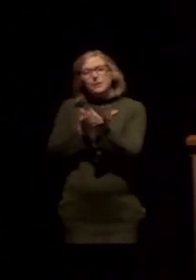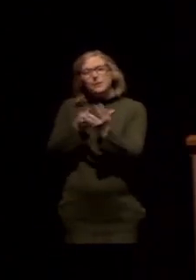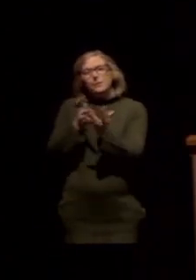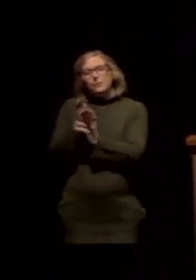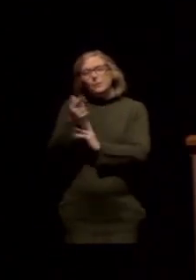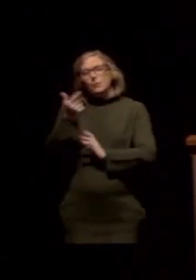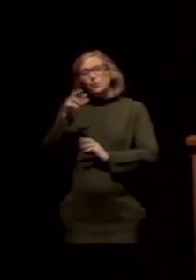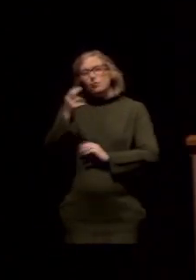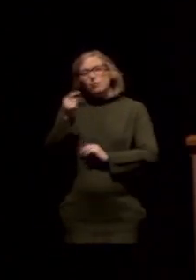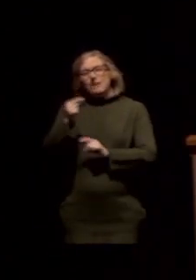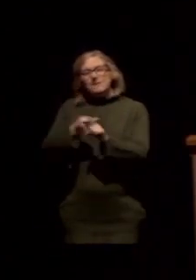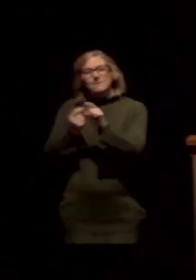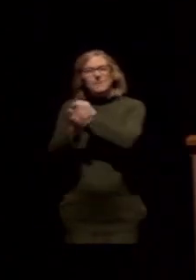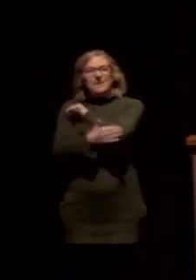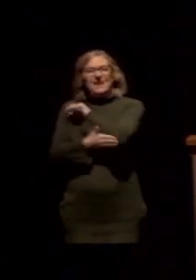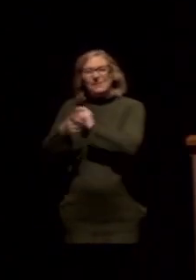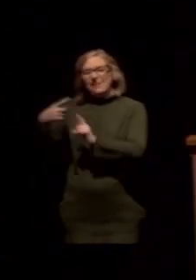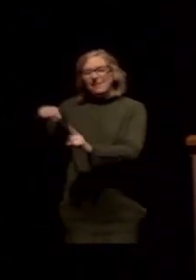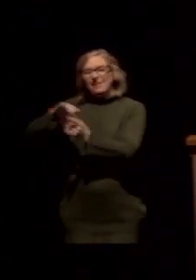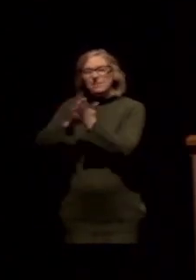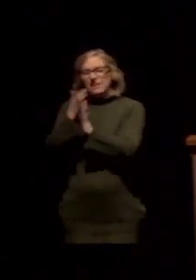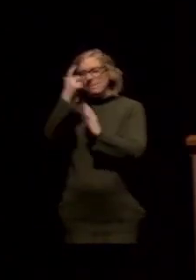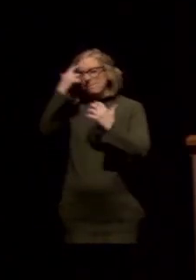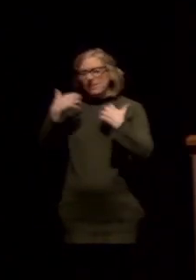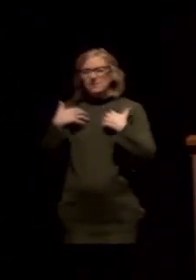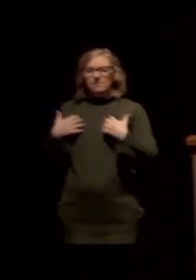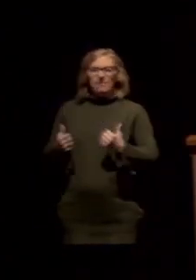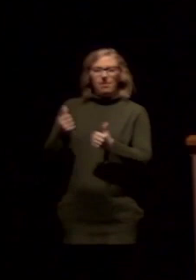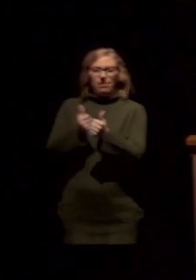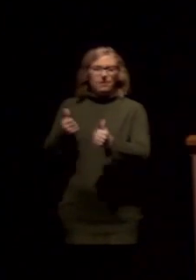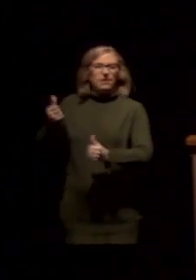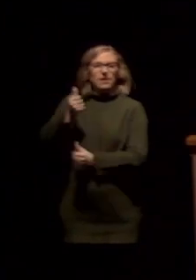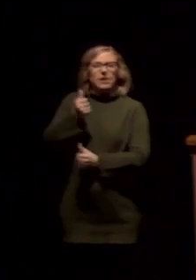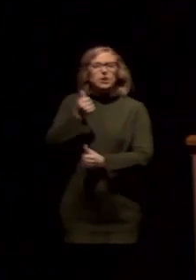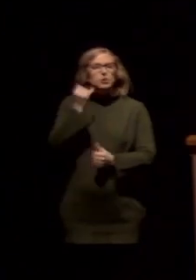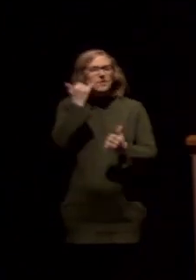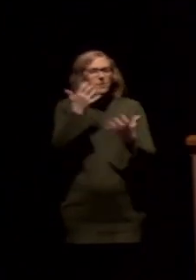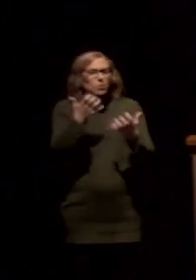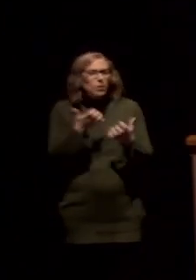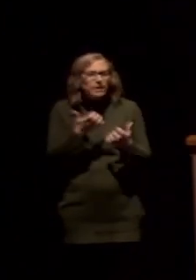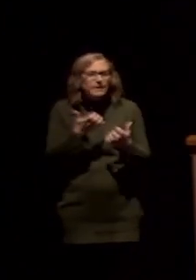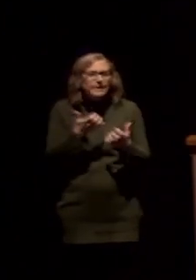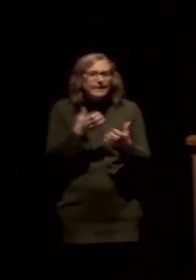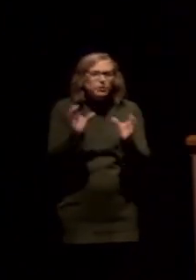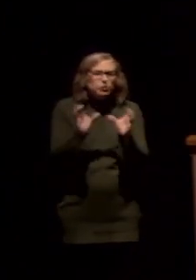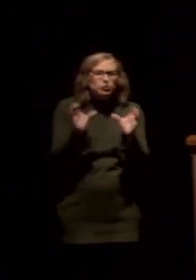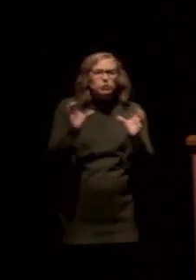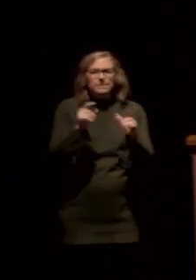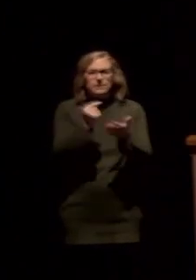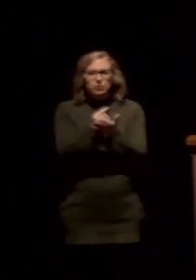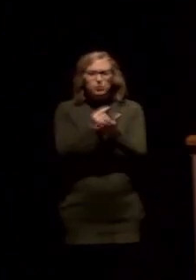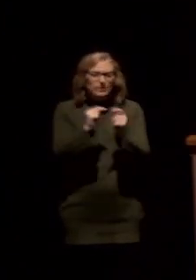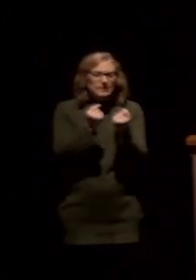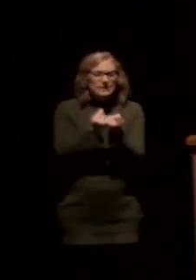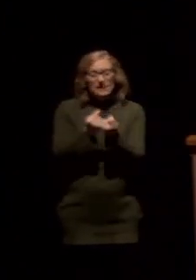authority. And if you went and wanted an assertive community treatment team and the county was out of money, that was it.